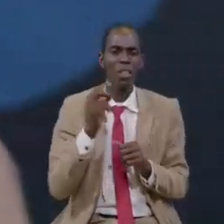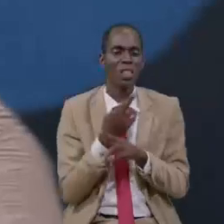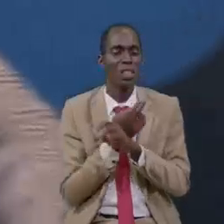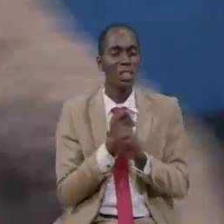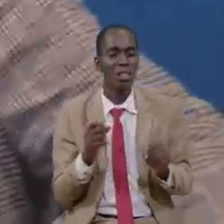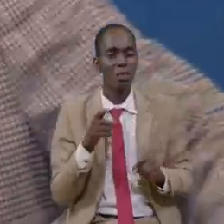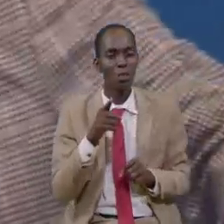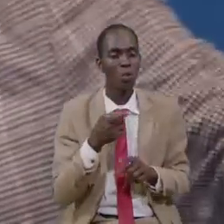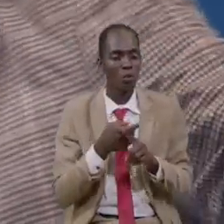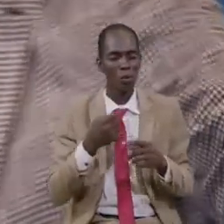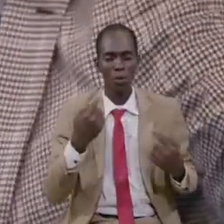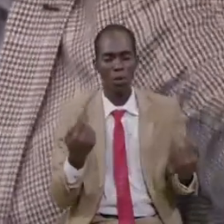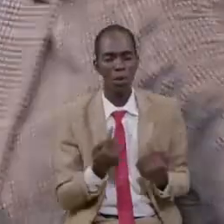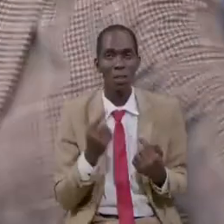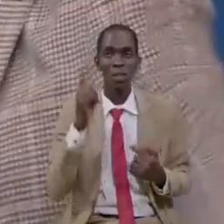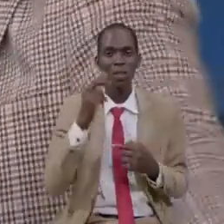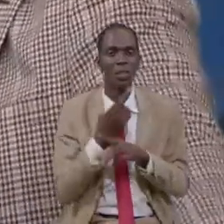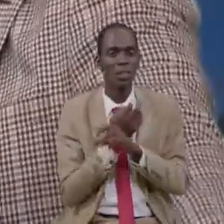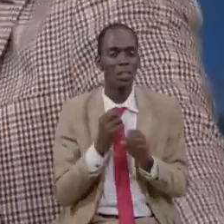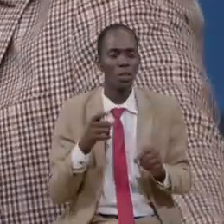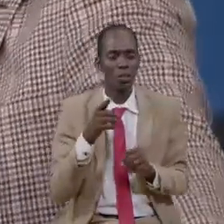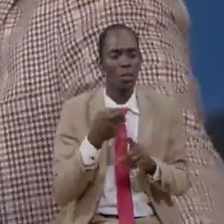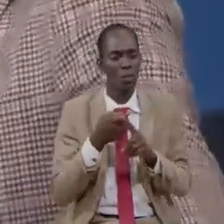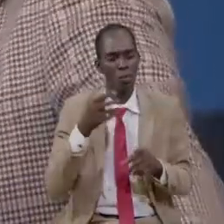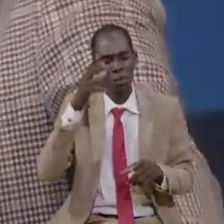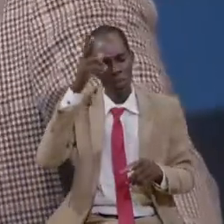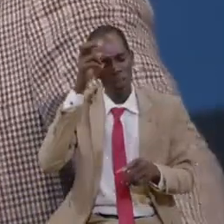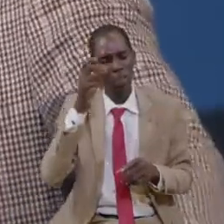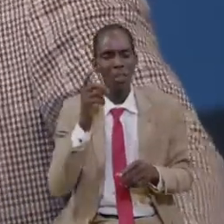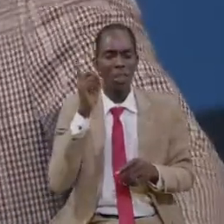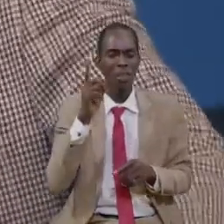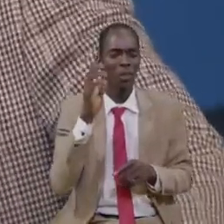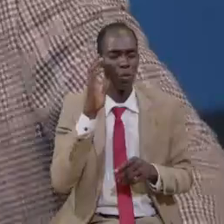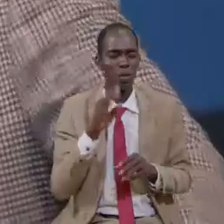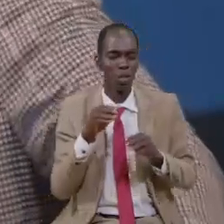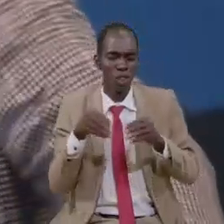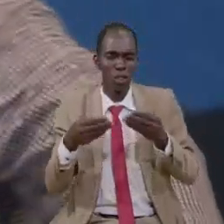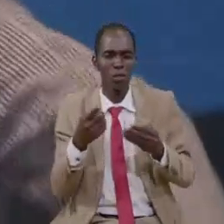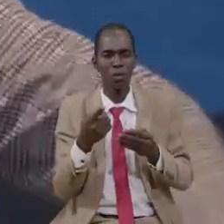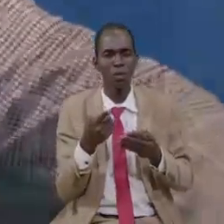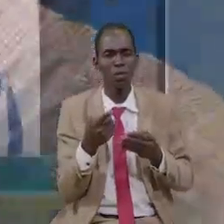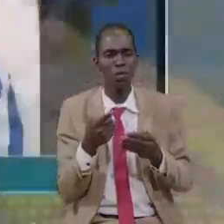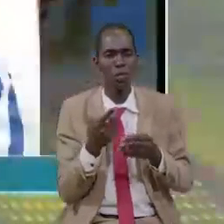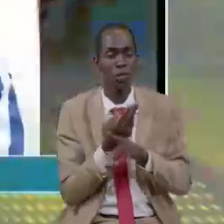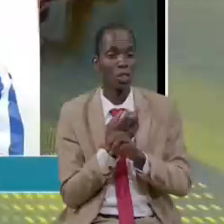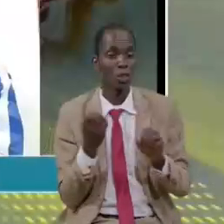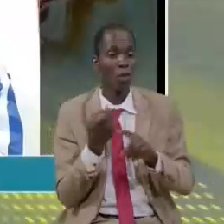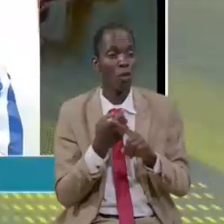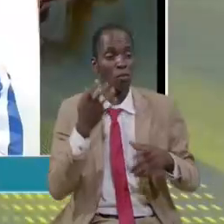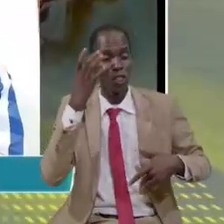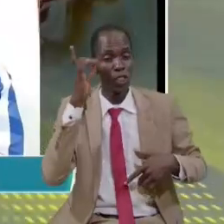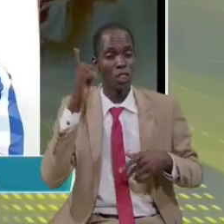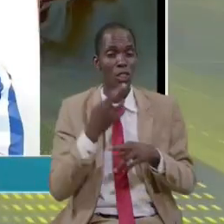you from Satan. He redeems you from sickness. He redeems you from substance.